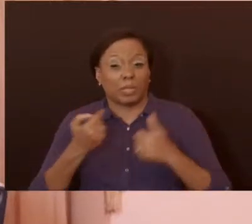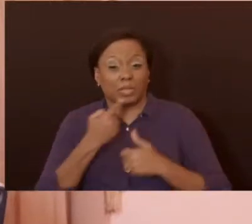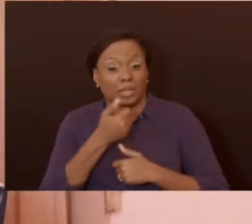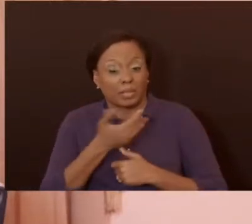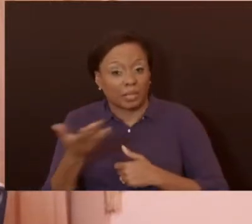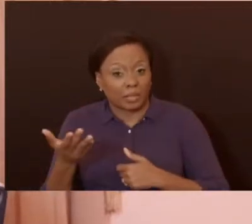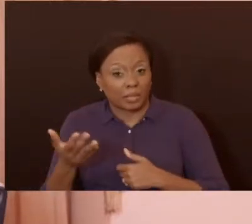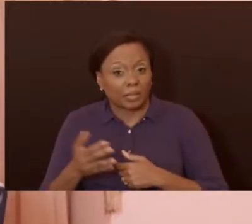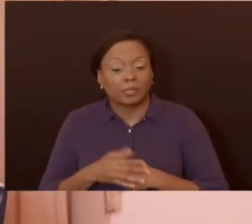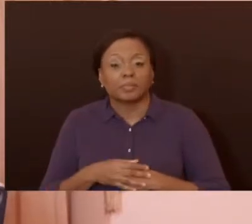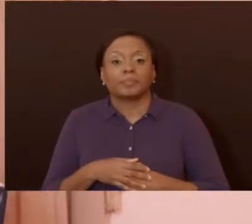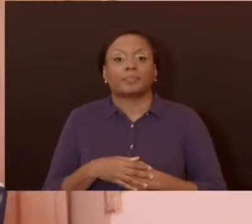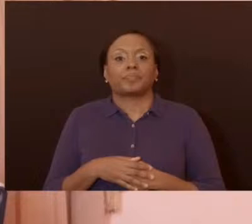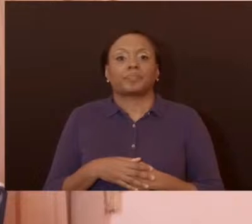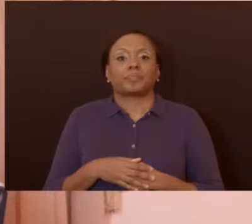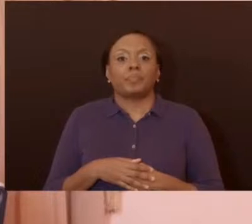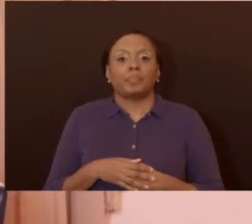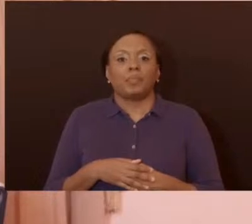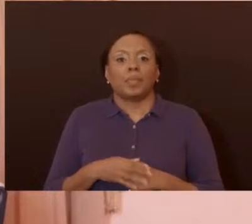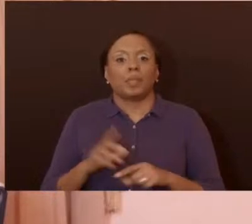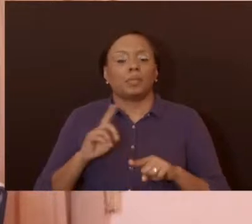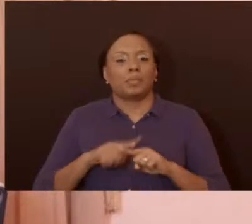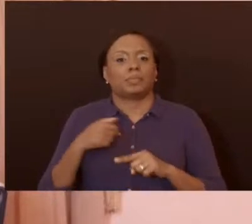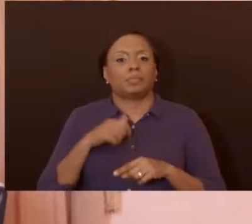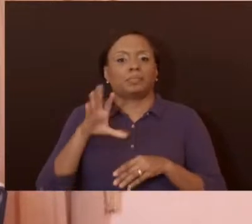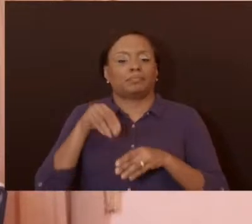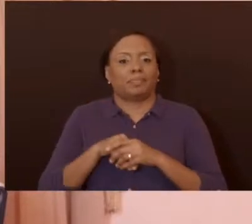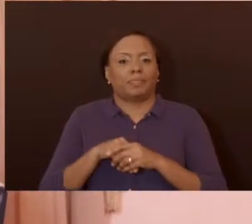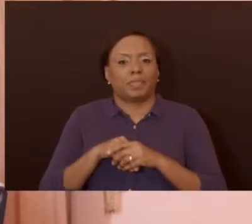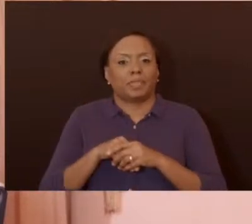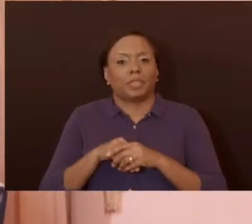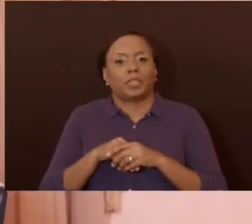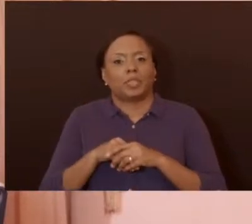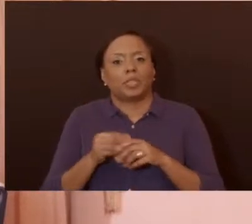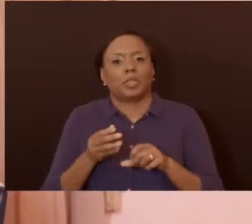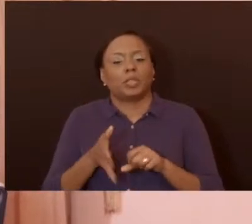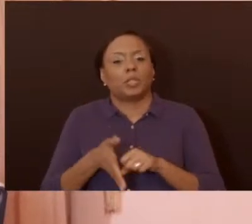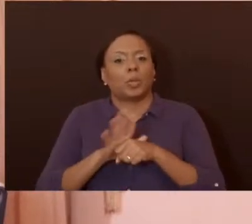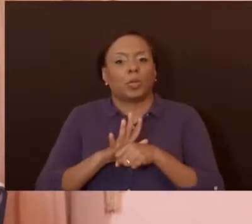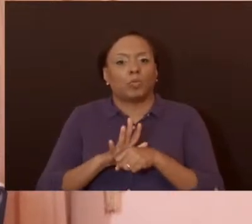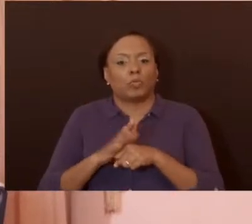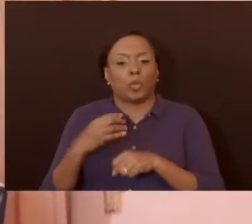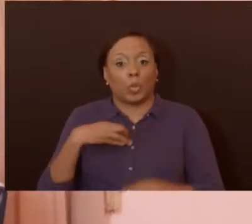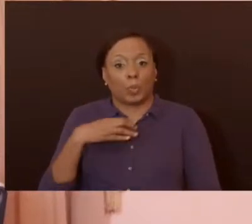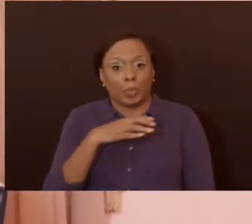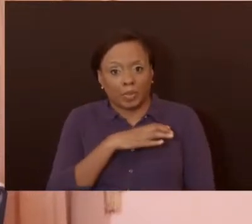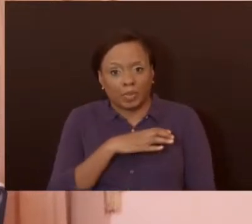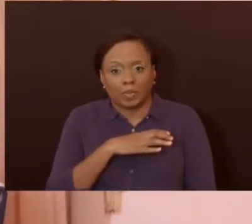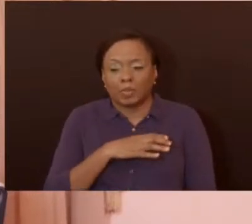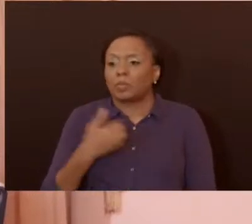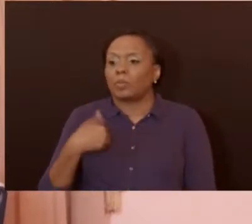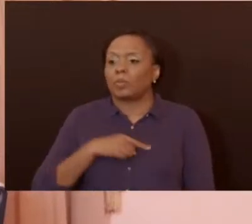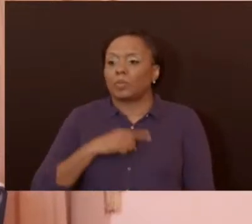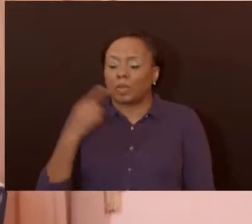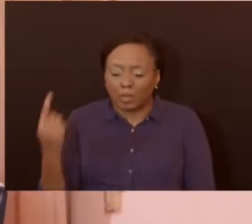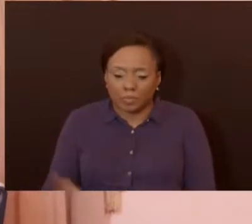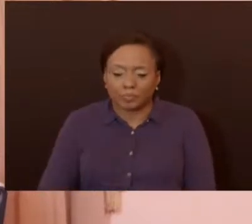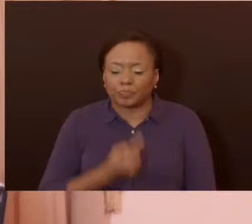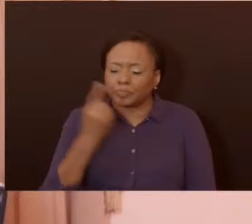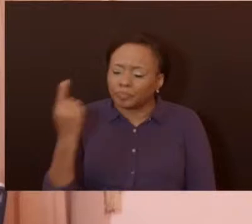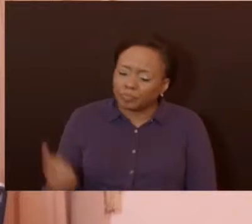view, but as a member of the COVID subcommittee, I can say to you that these matters are absolutely always under